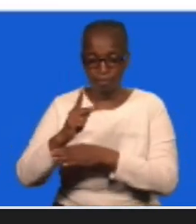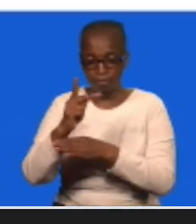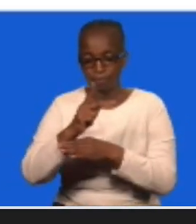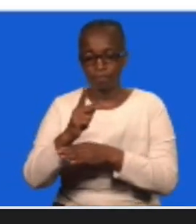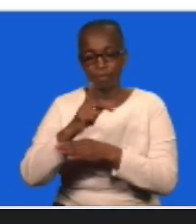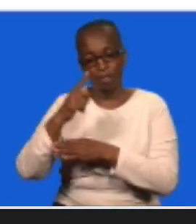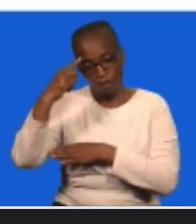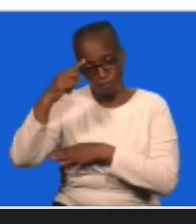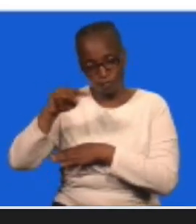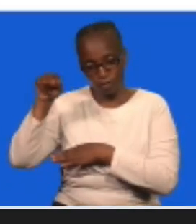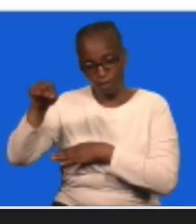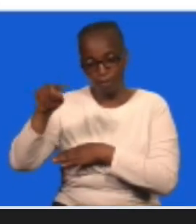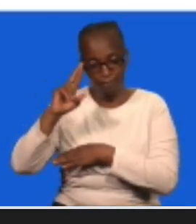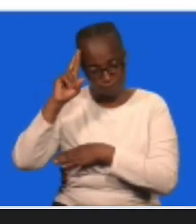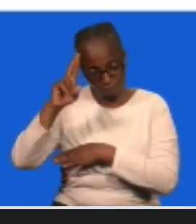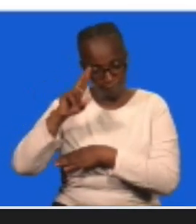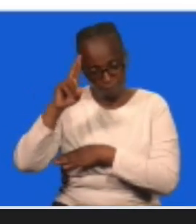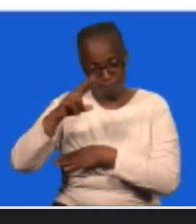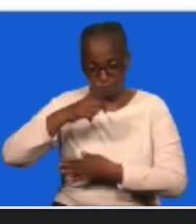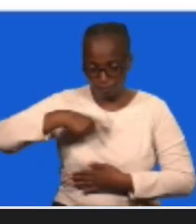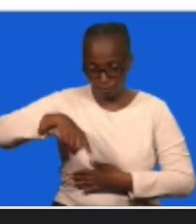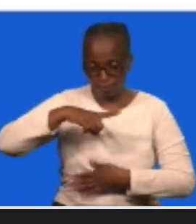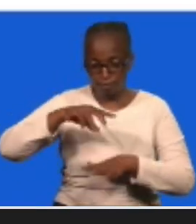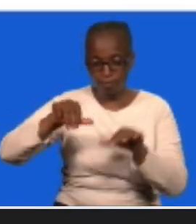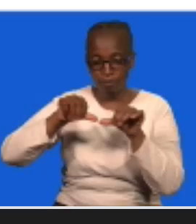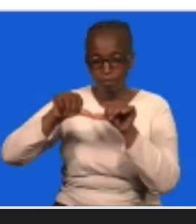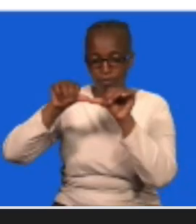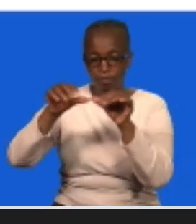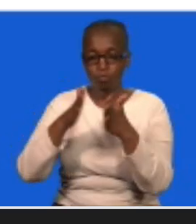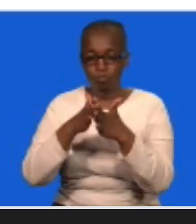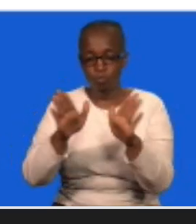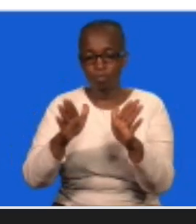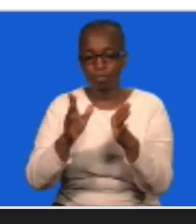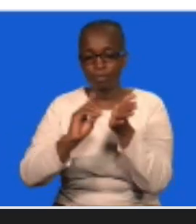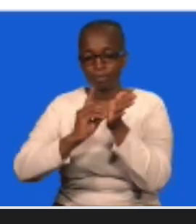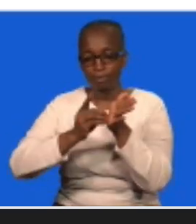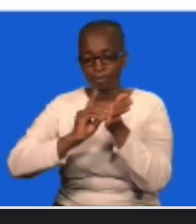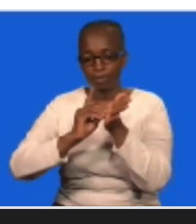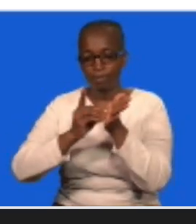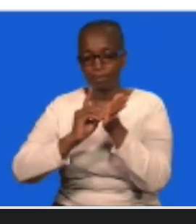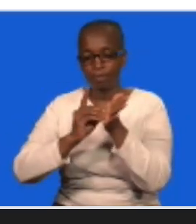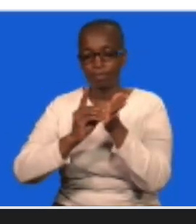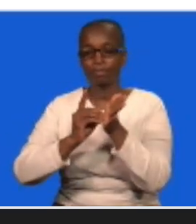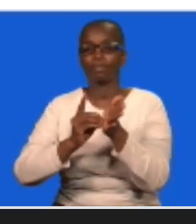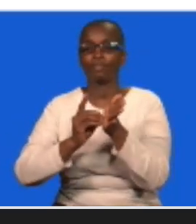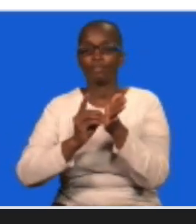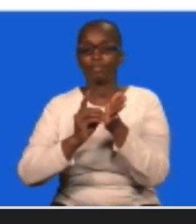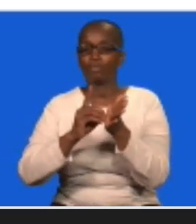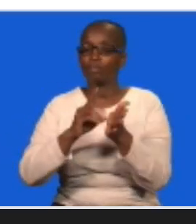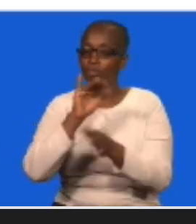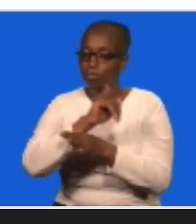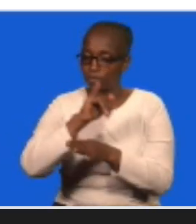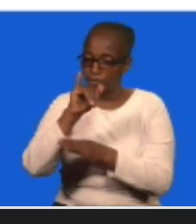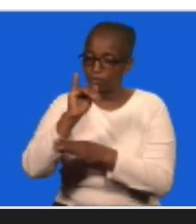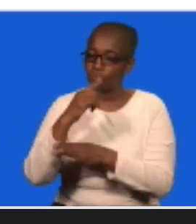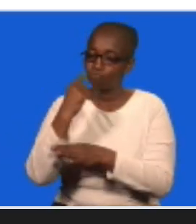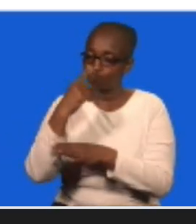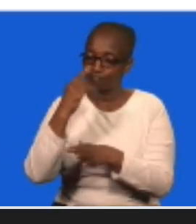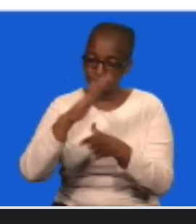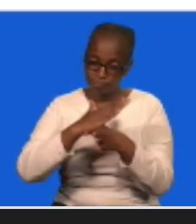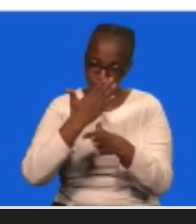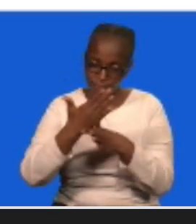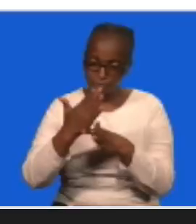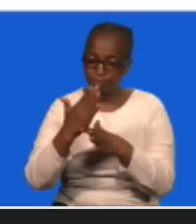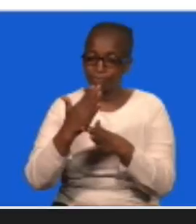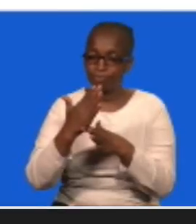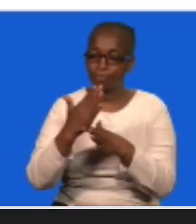systems. For this reason, we continue to open our doors to partners who share our vision